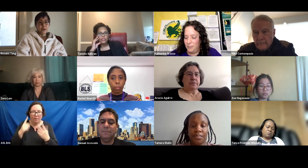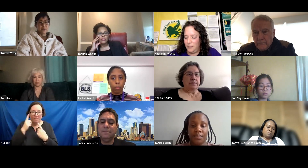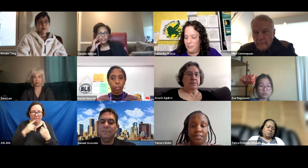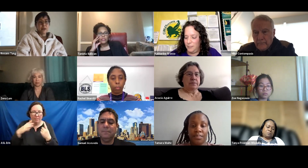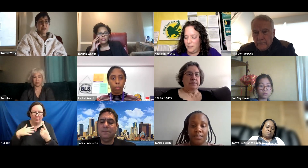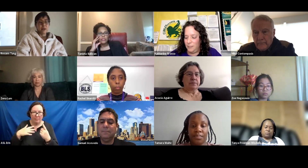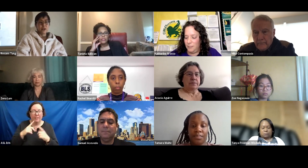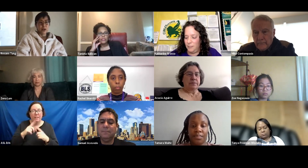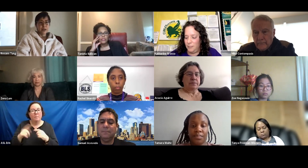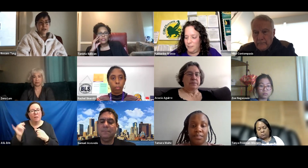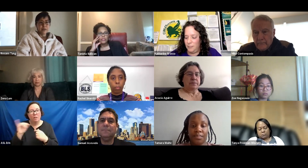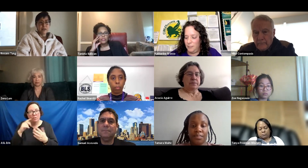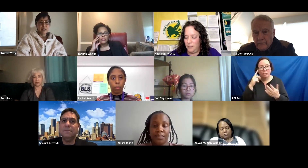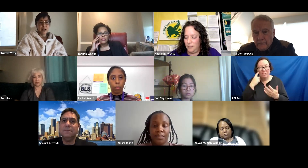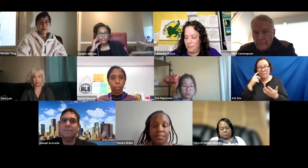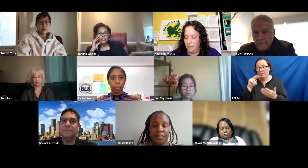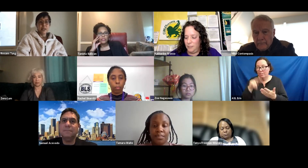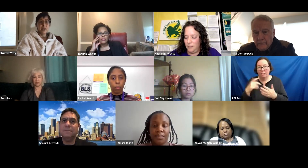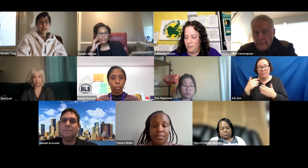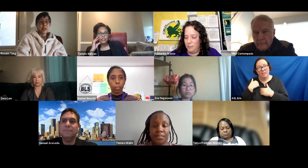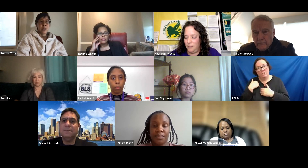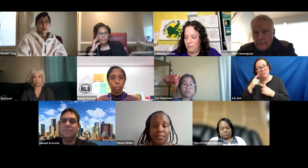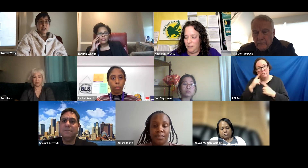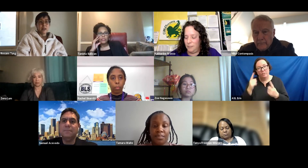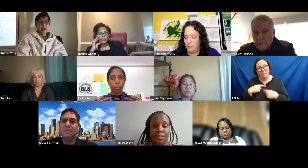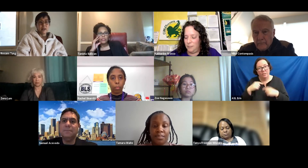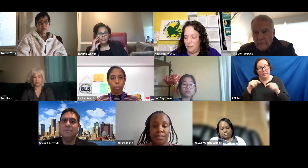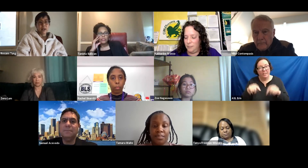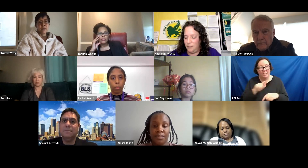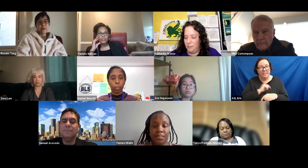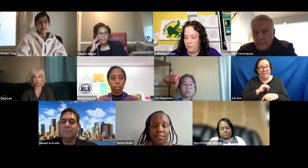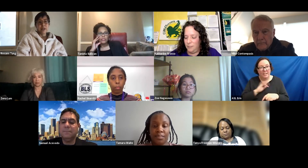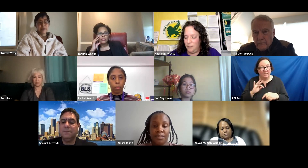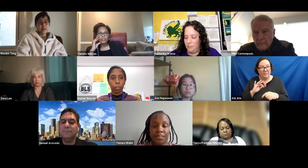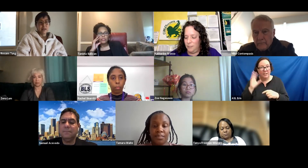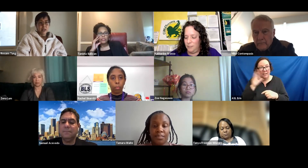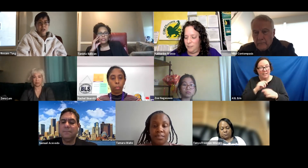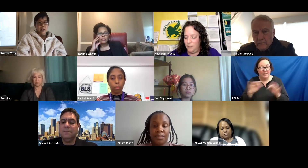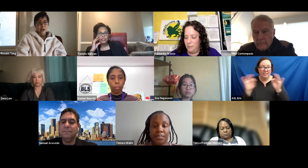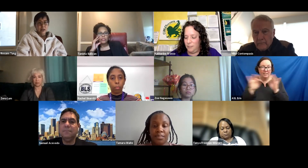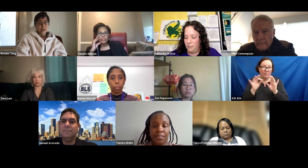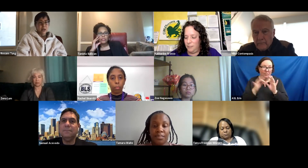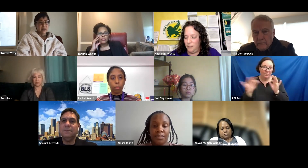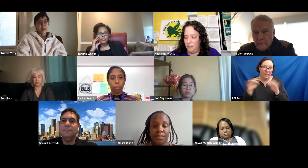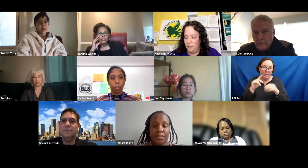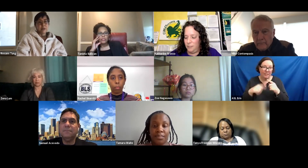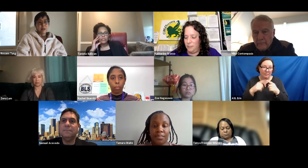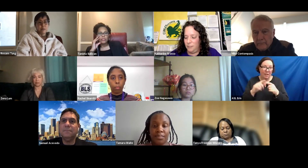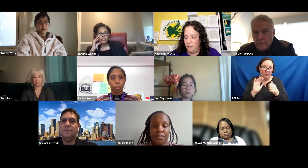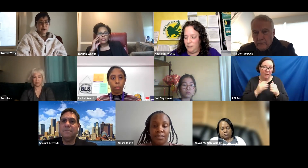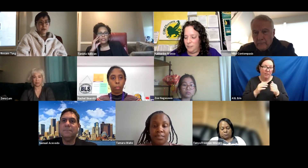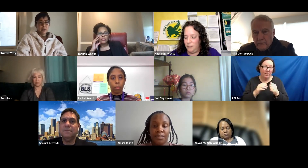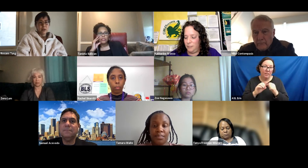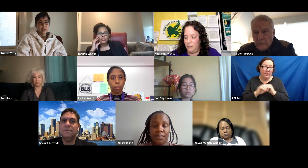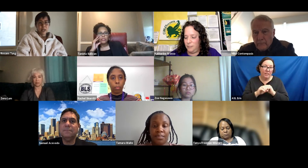also just reviewed the charge of this task force. And I guess the relevant phrases are expand the